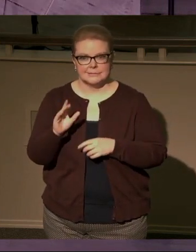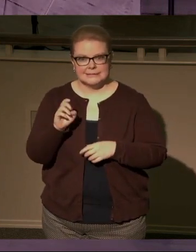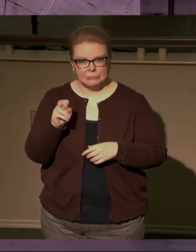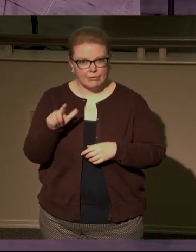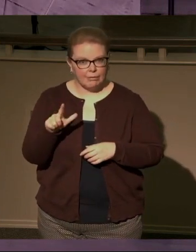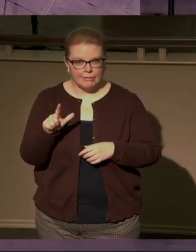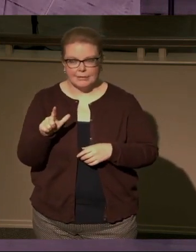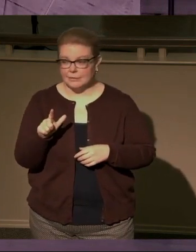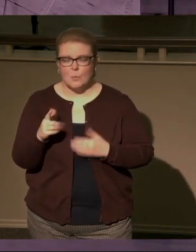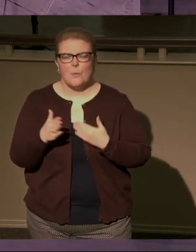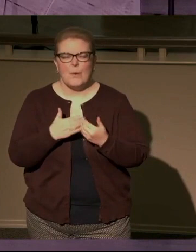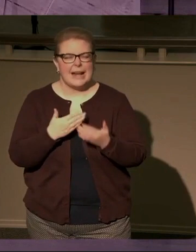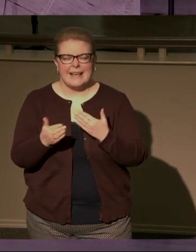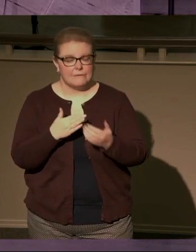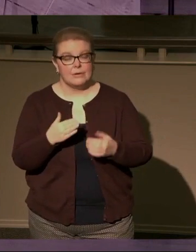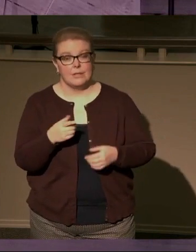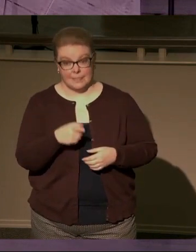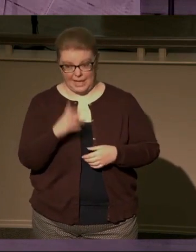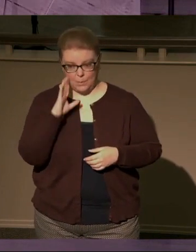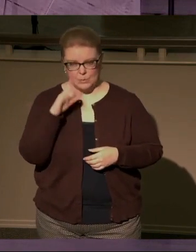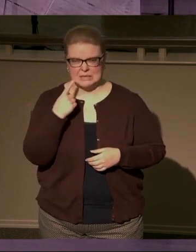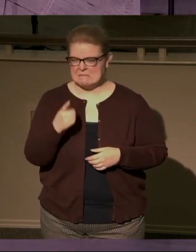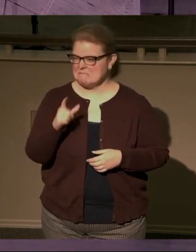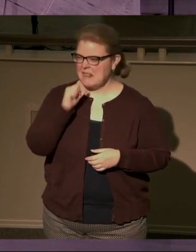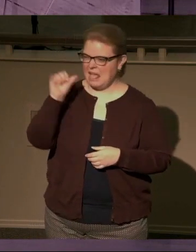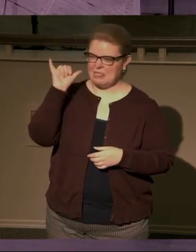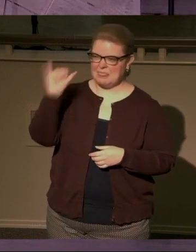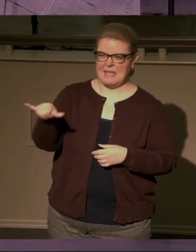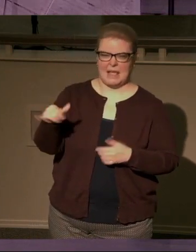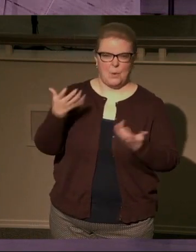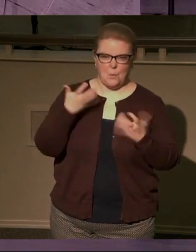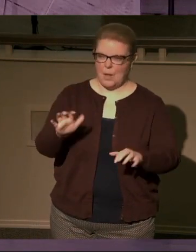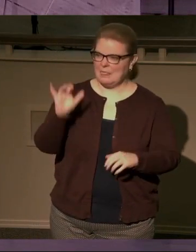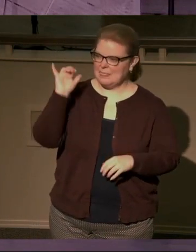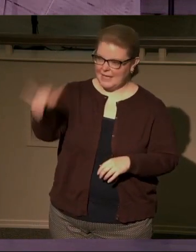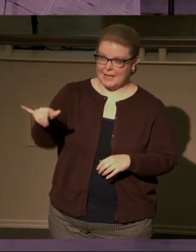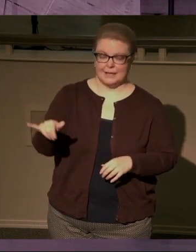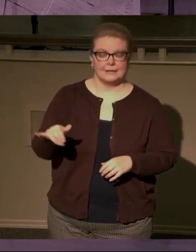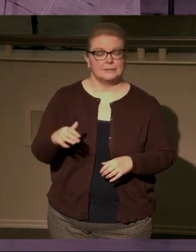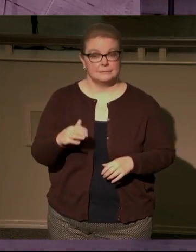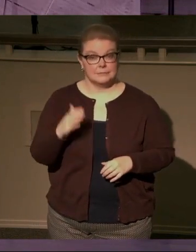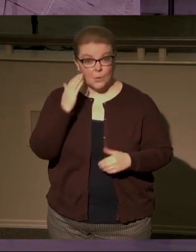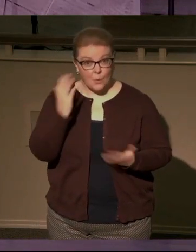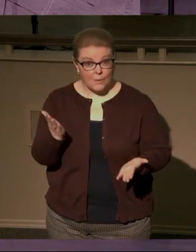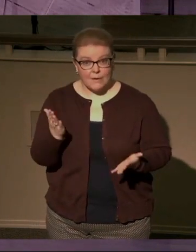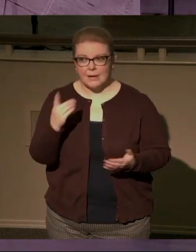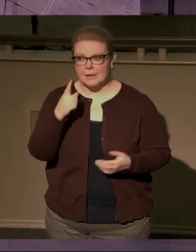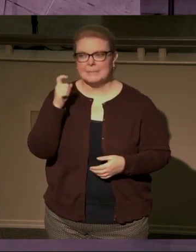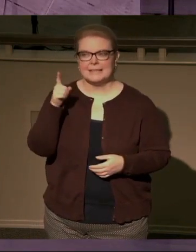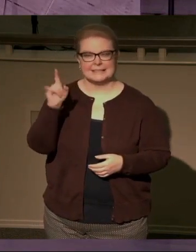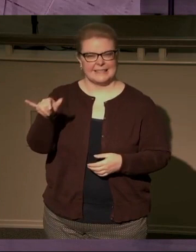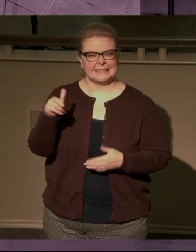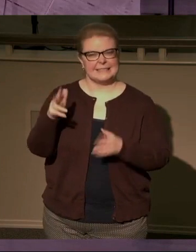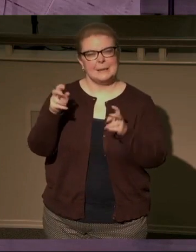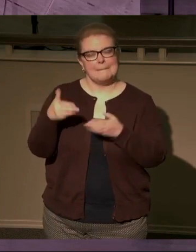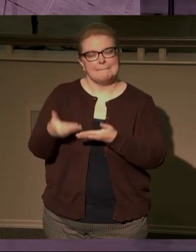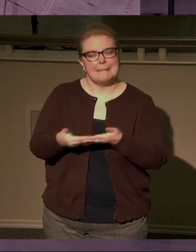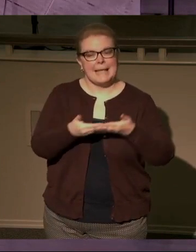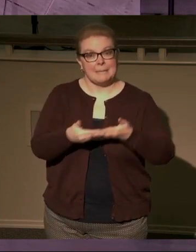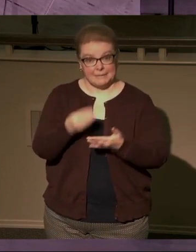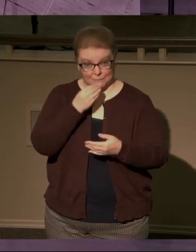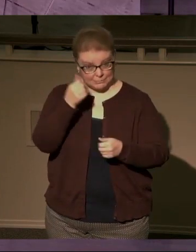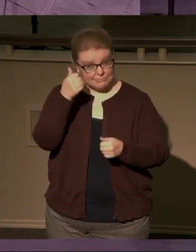Yeah, whatever it is, but they're going to tell you they don't want Cheerios. See, you know why? Because Cheerios are baby food.